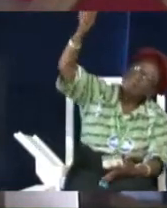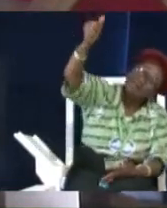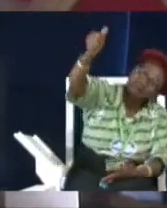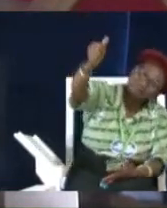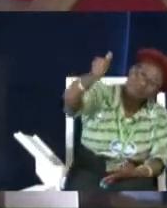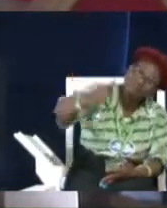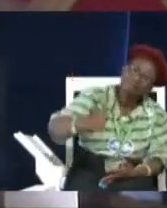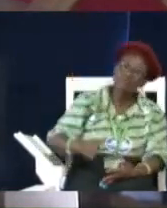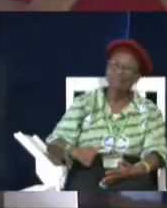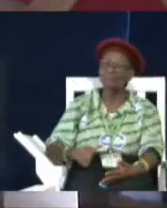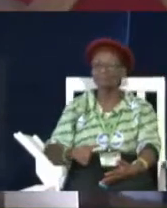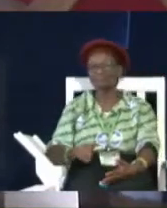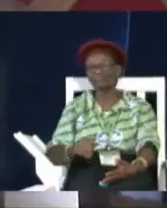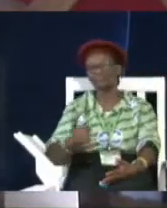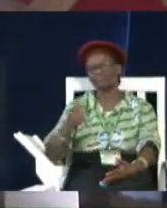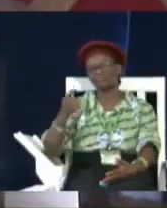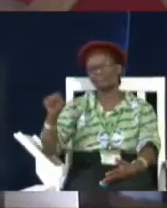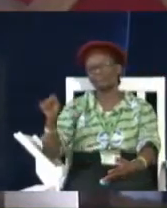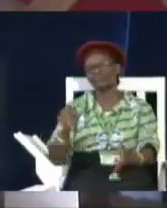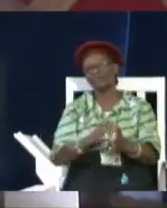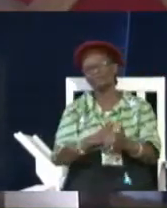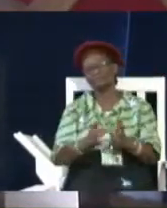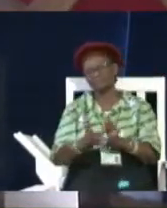The text we read says,